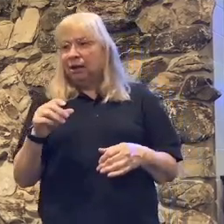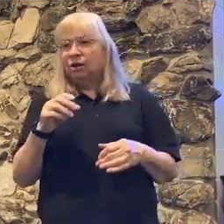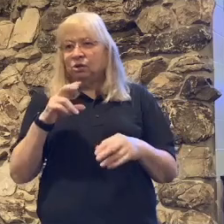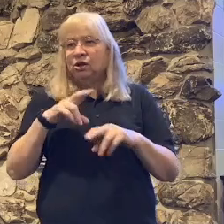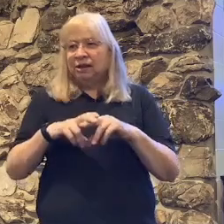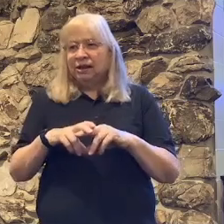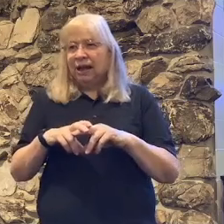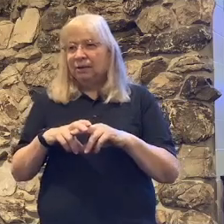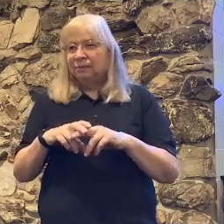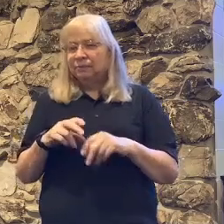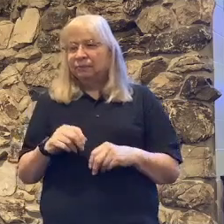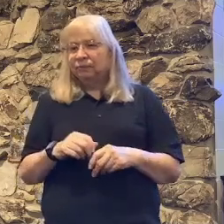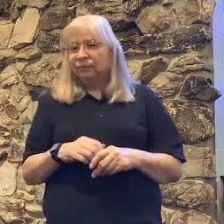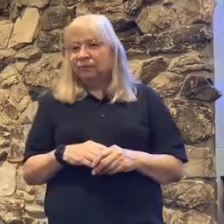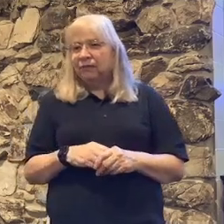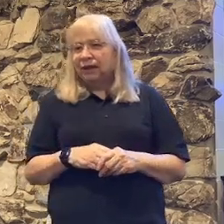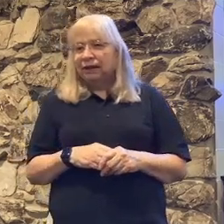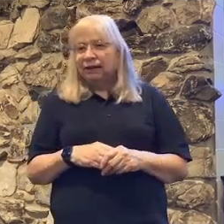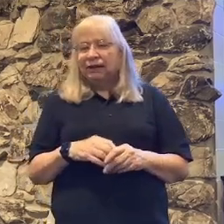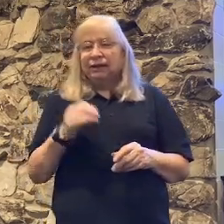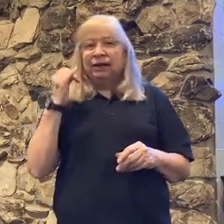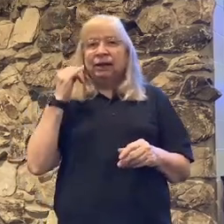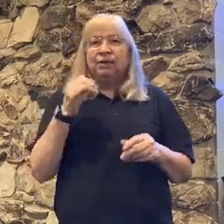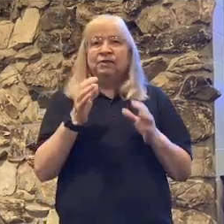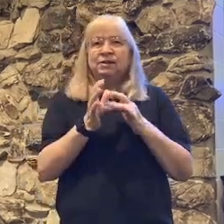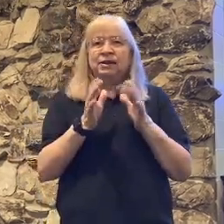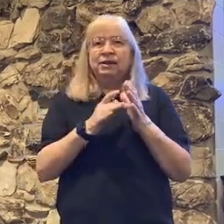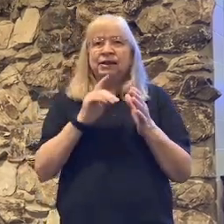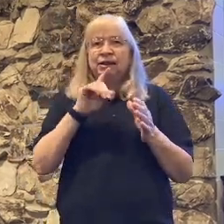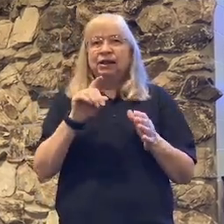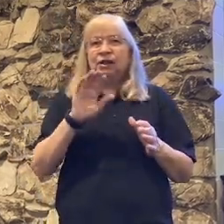down. So if Jesus is your partner,